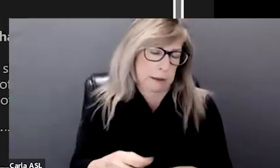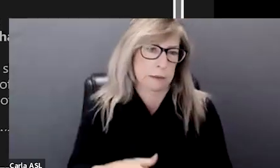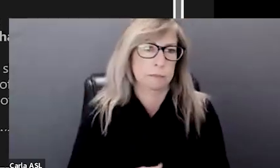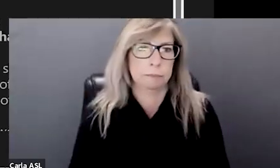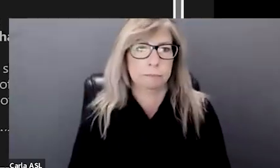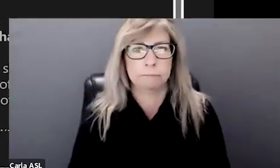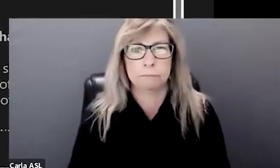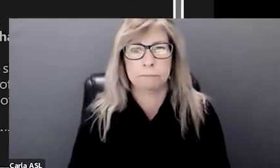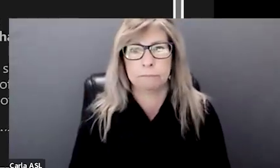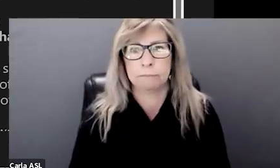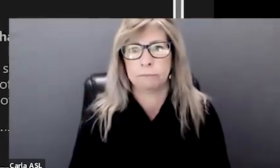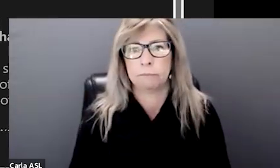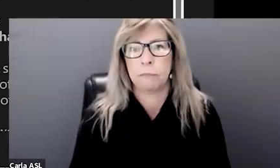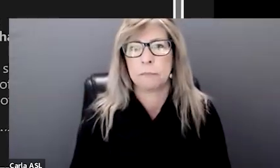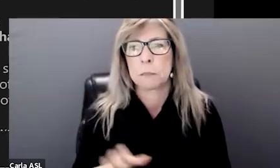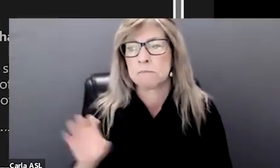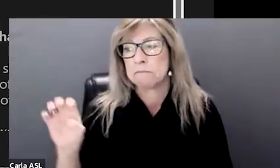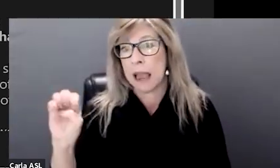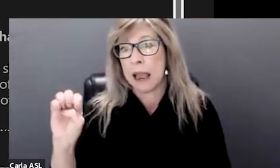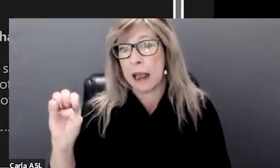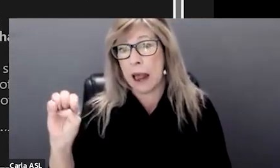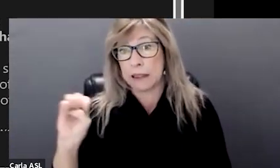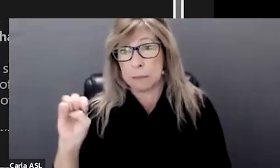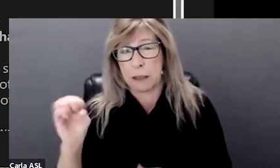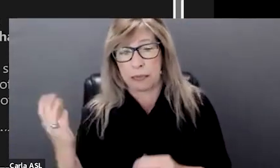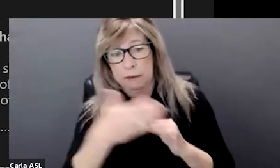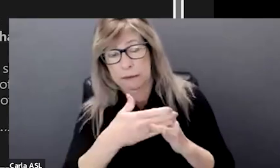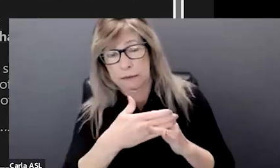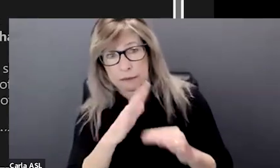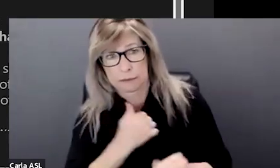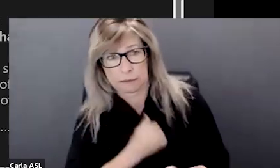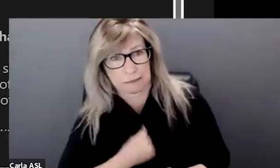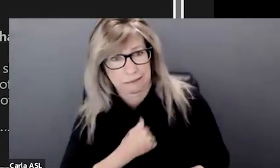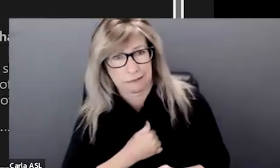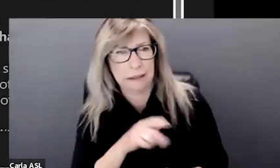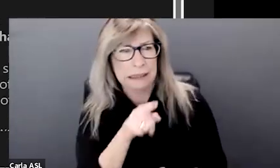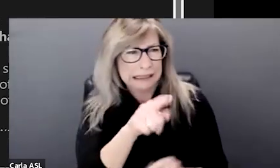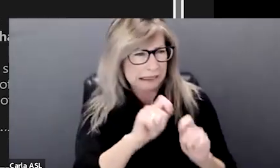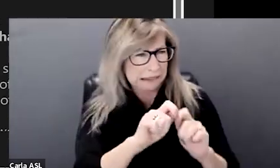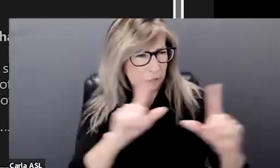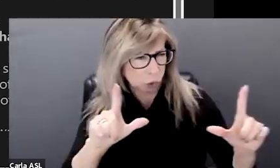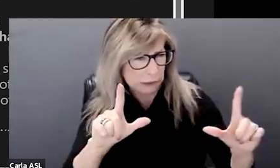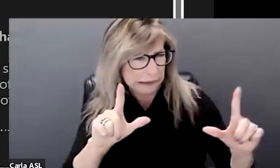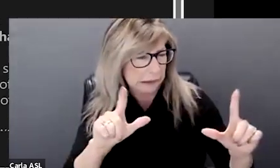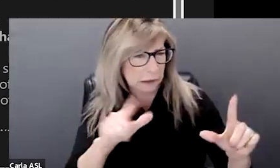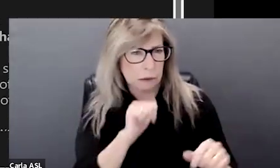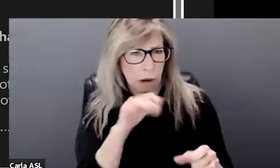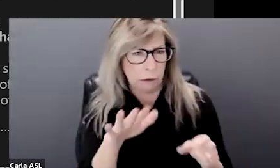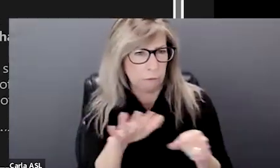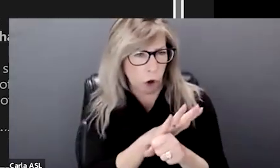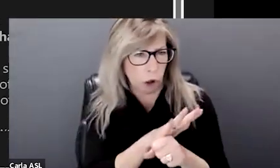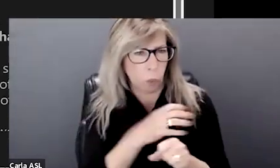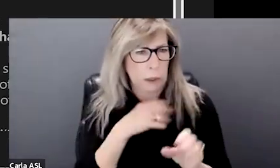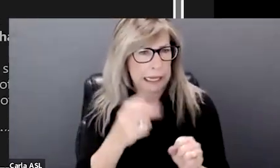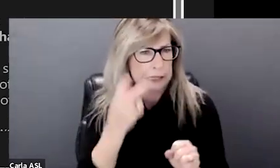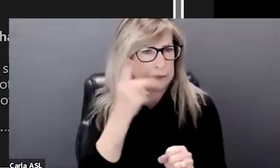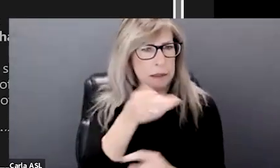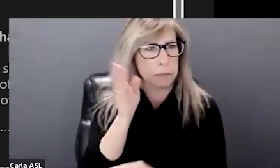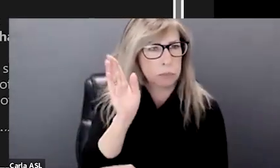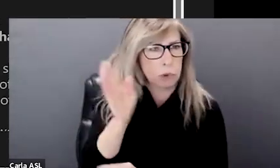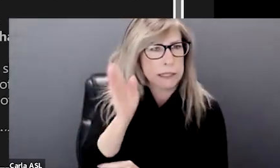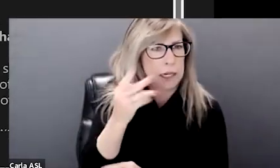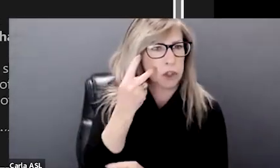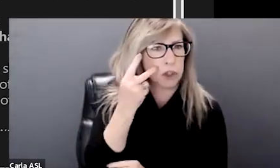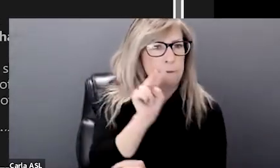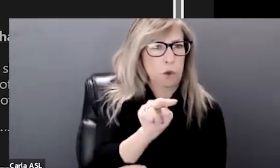today. Sorry, Tara, I just want to interrupt as it's not the full screen that we're viewing. We do see the presentation view right now. Oh